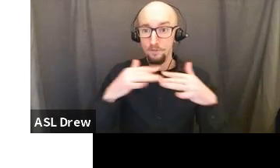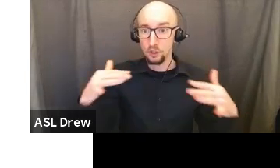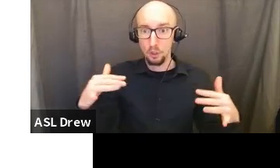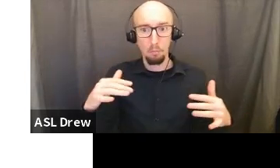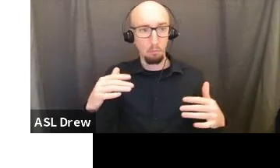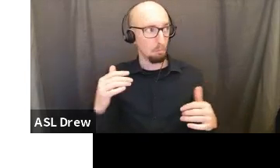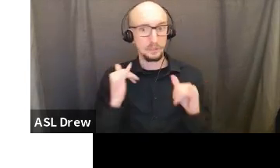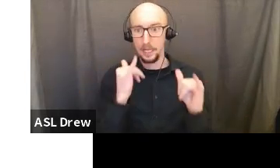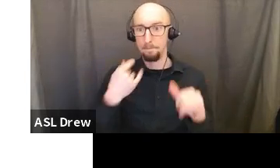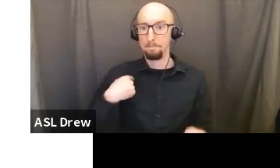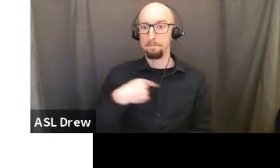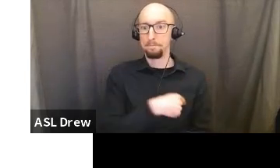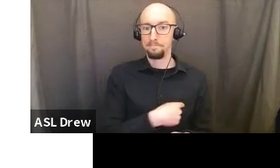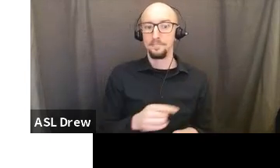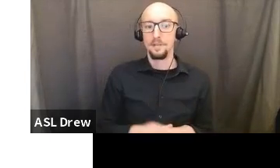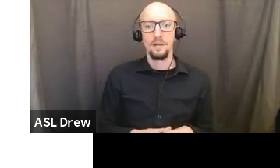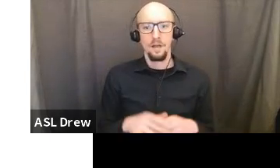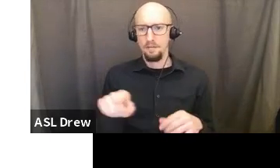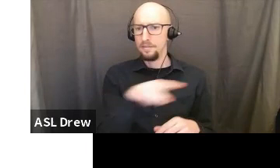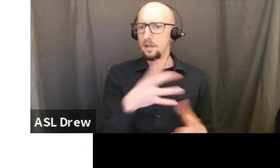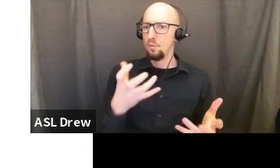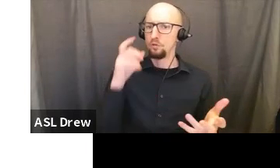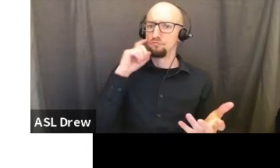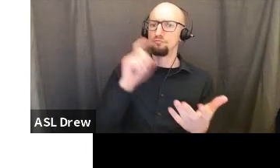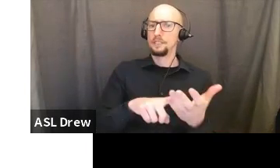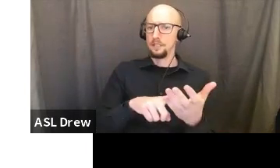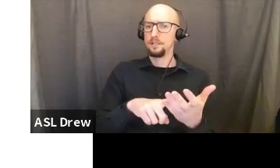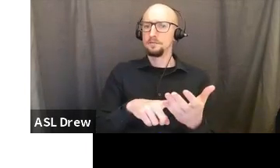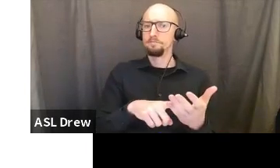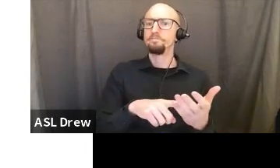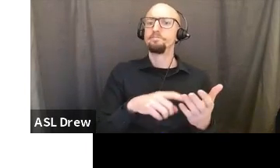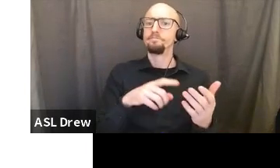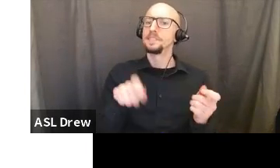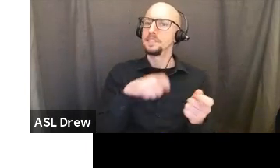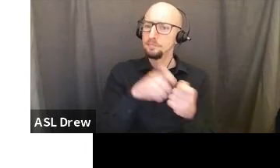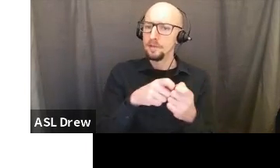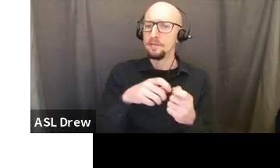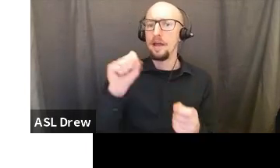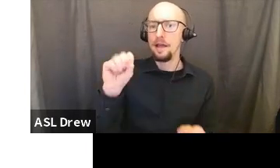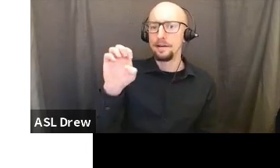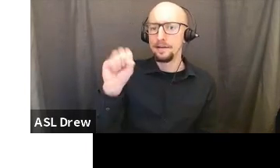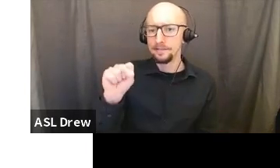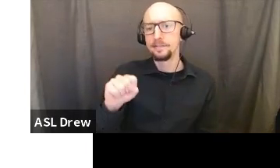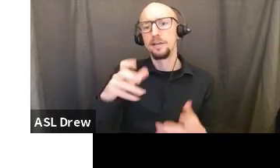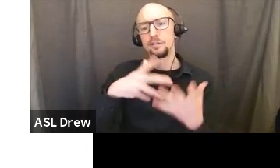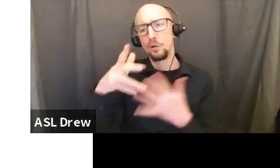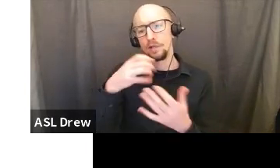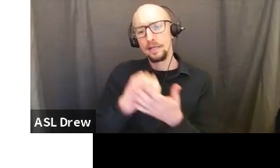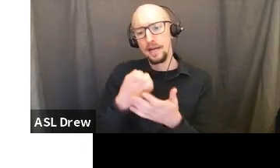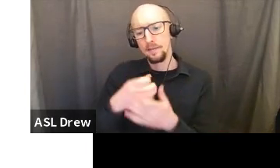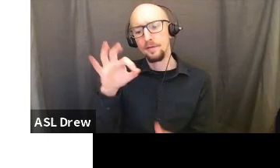and wanted to recognize that certain socioeconomic factors